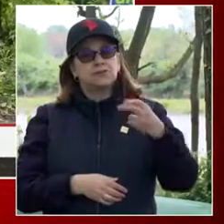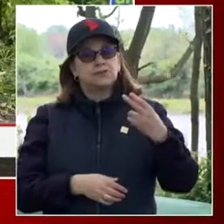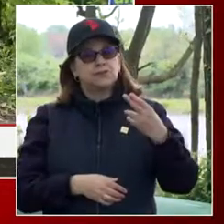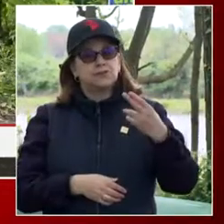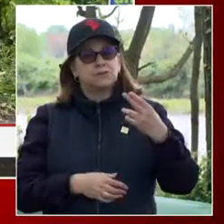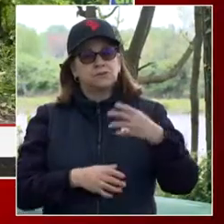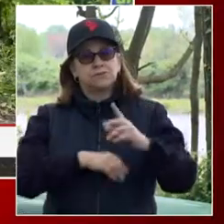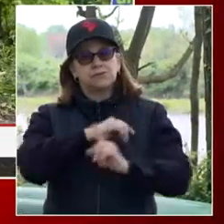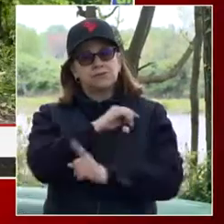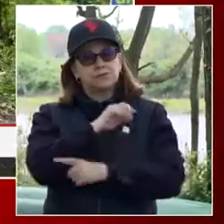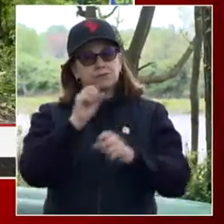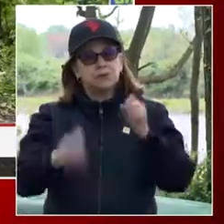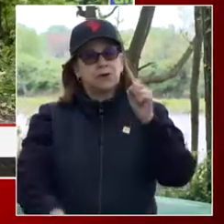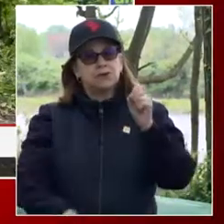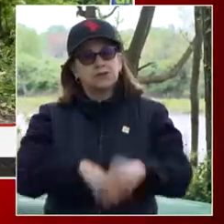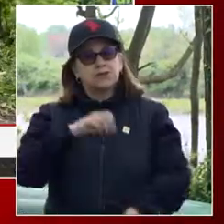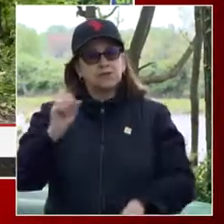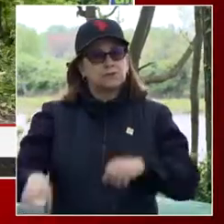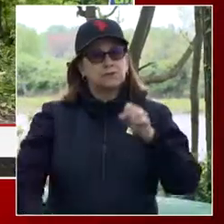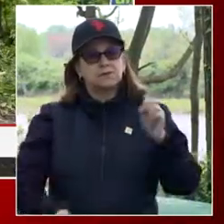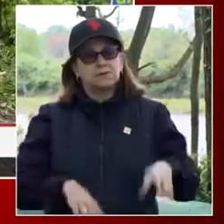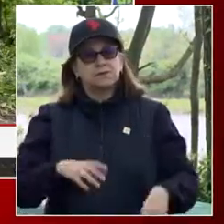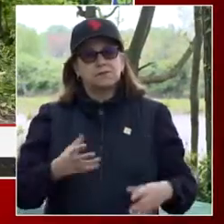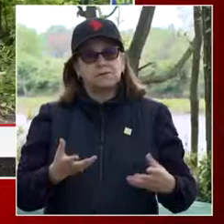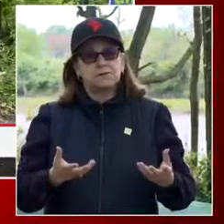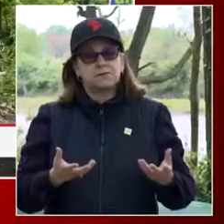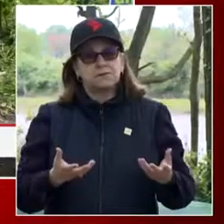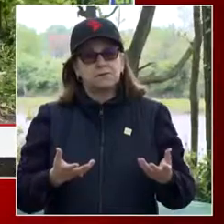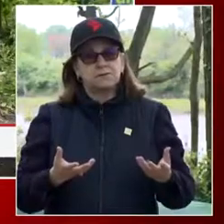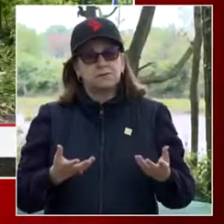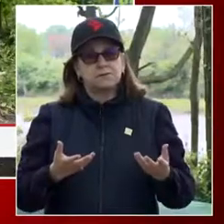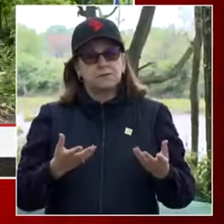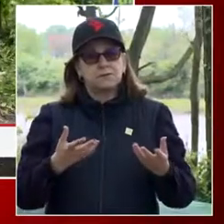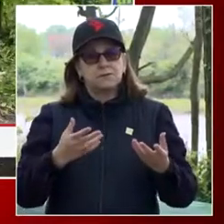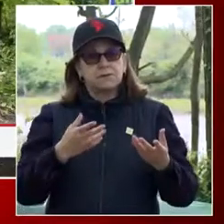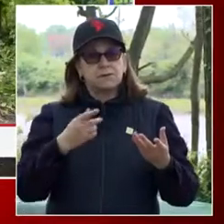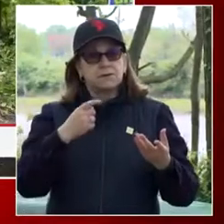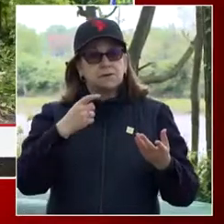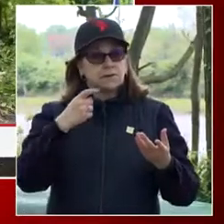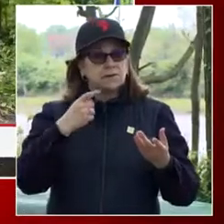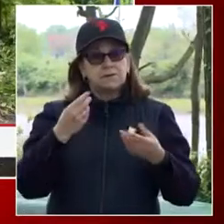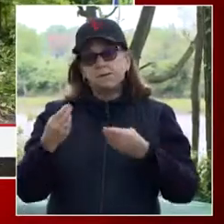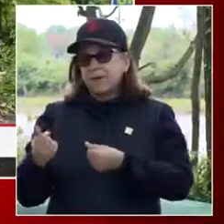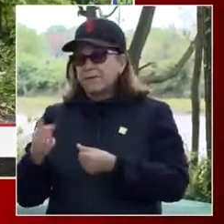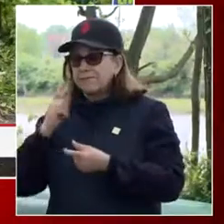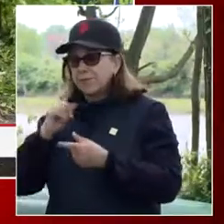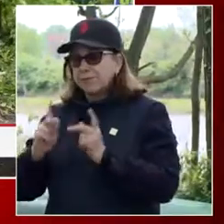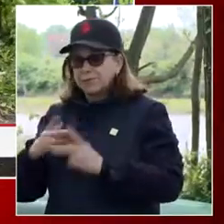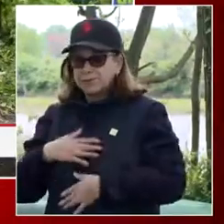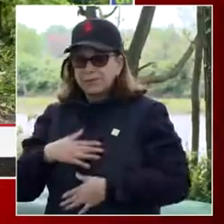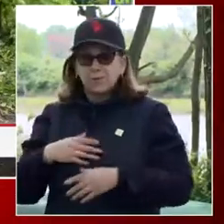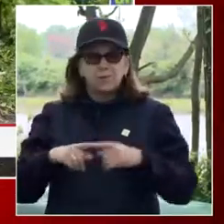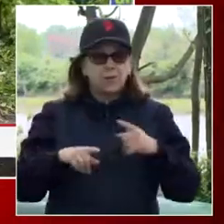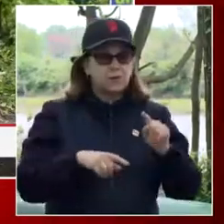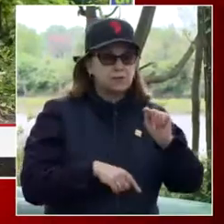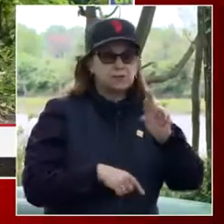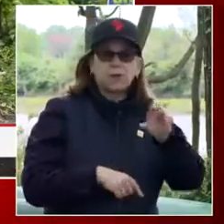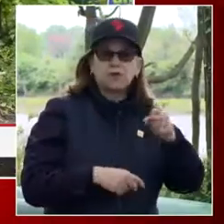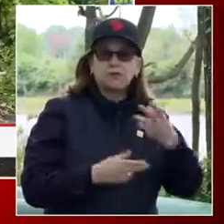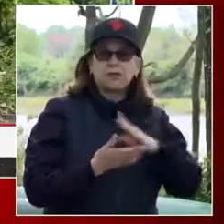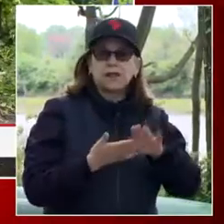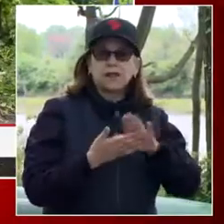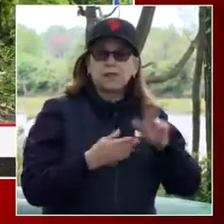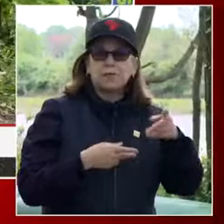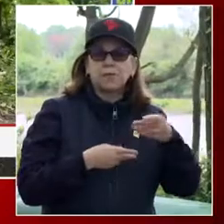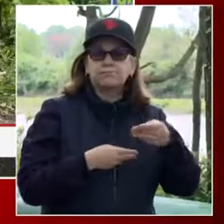would really equate to, paying for what we have, and what's available for people to use for free?